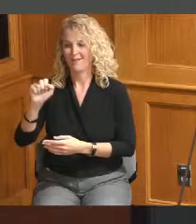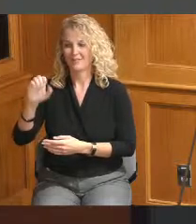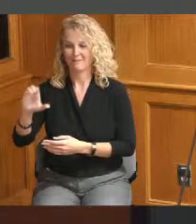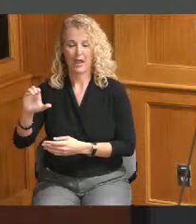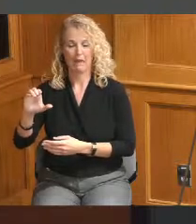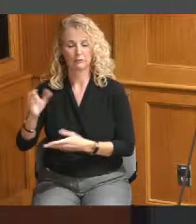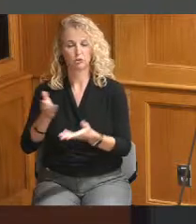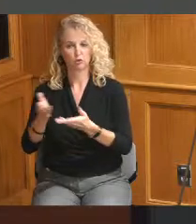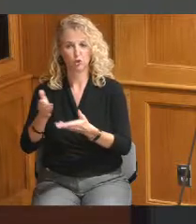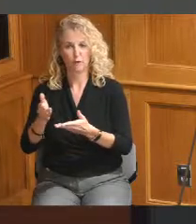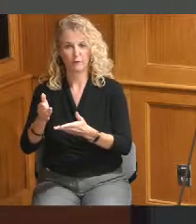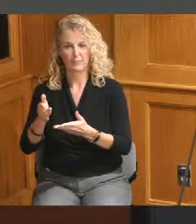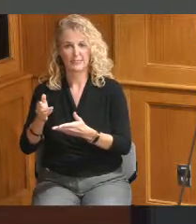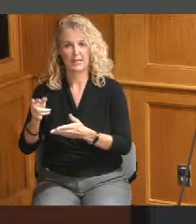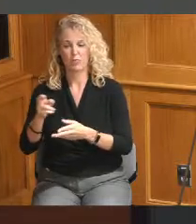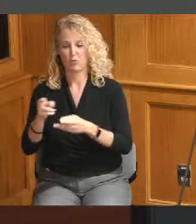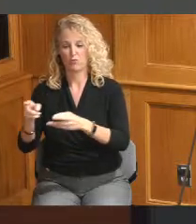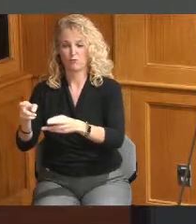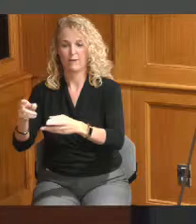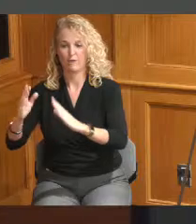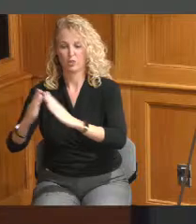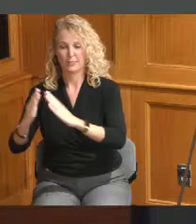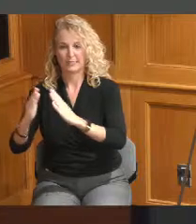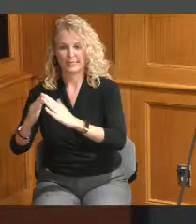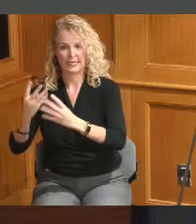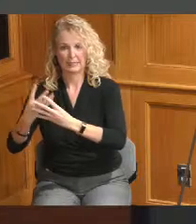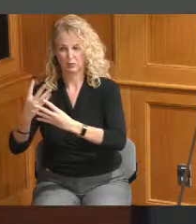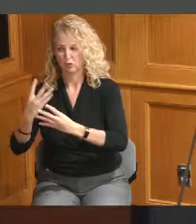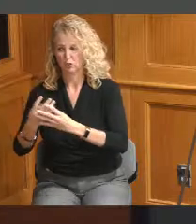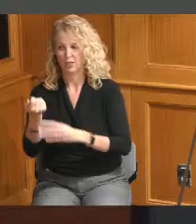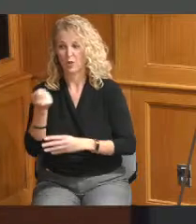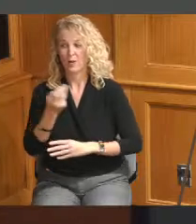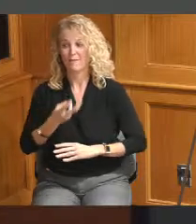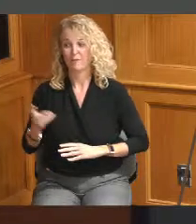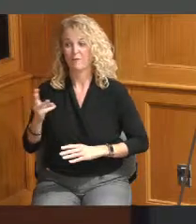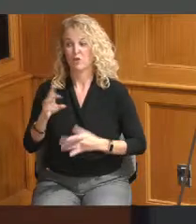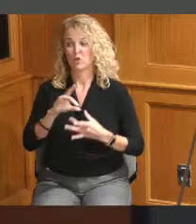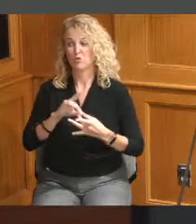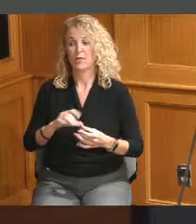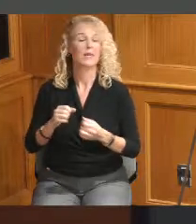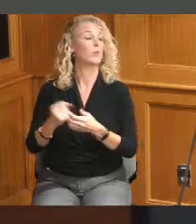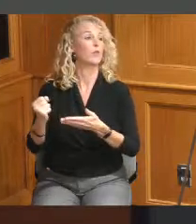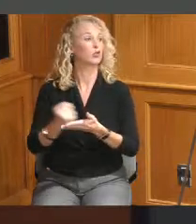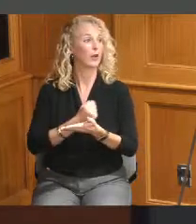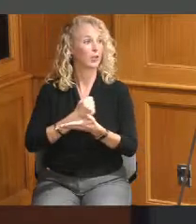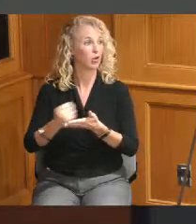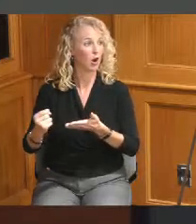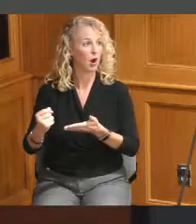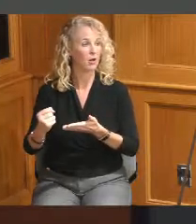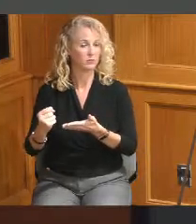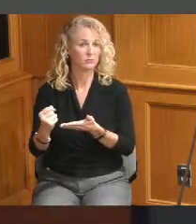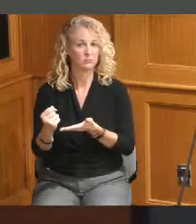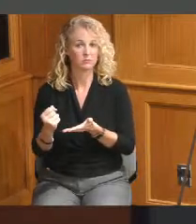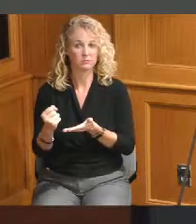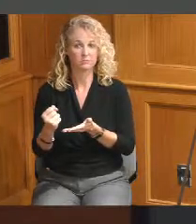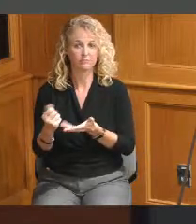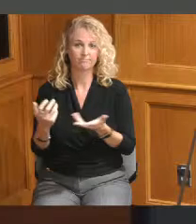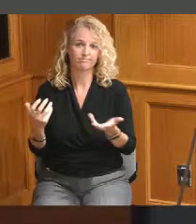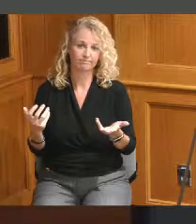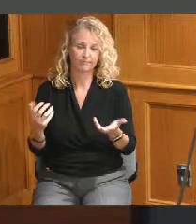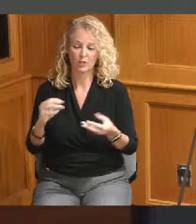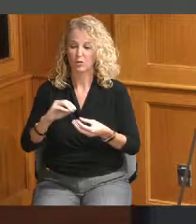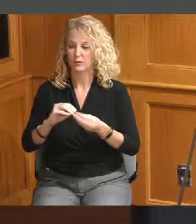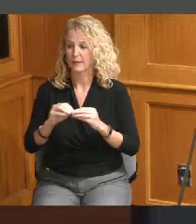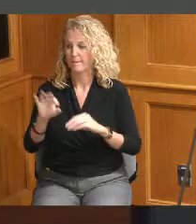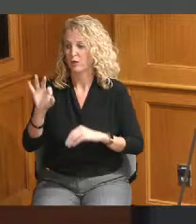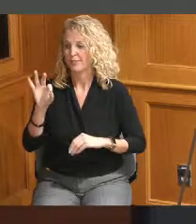services out at the River City Correctional Center. We have several items on the agenda related to credit card usage. So item number